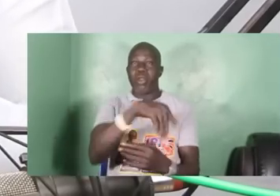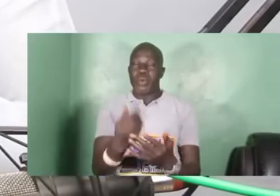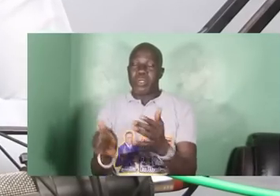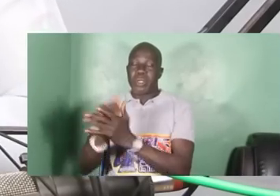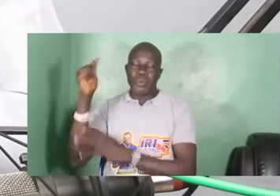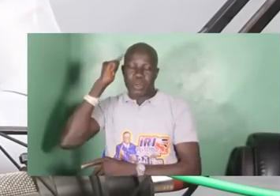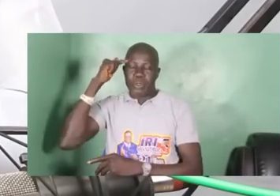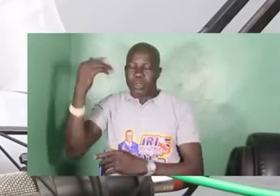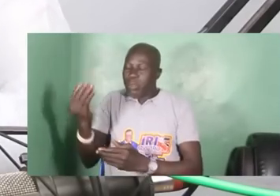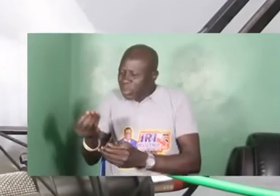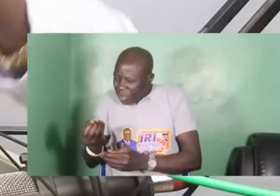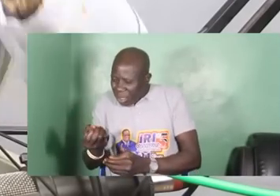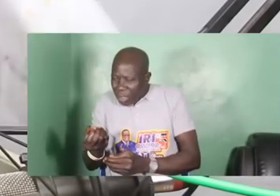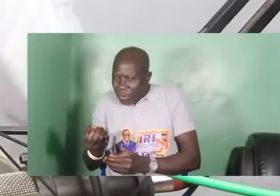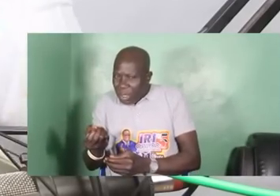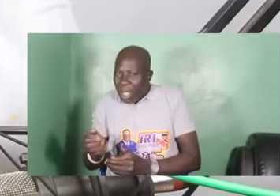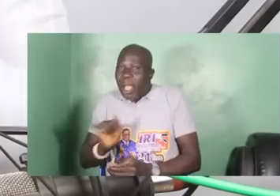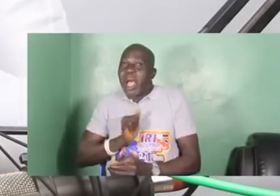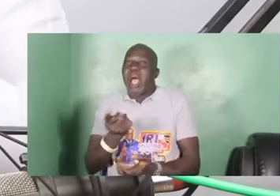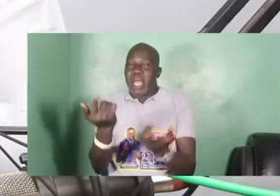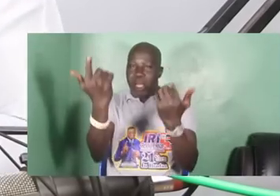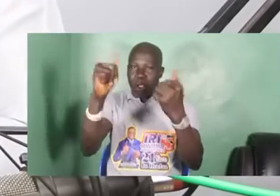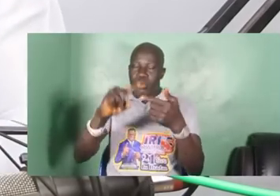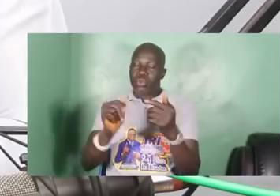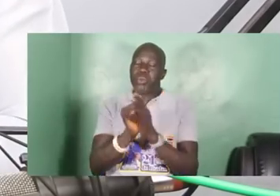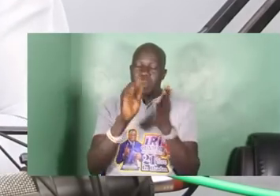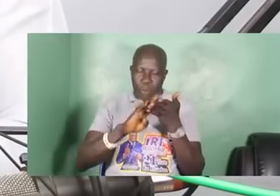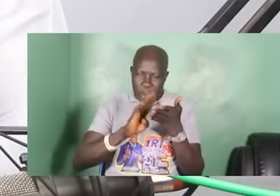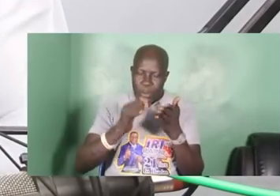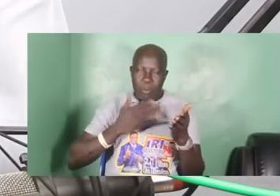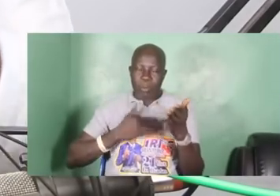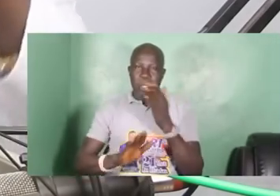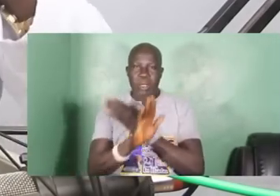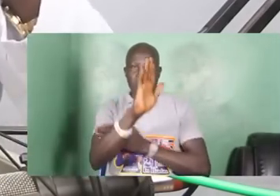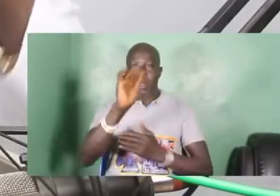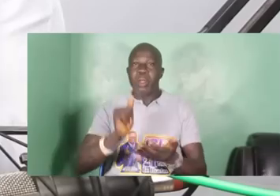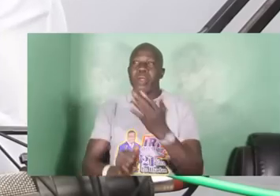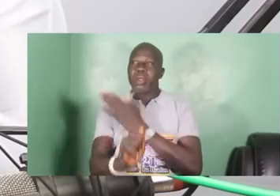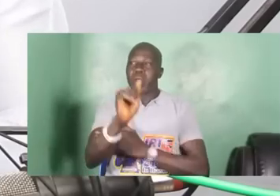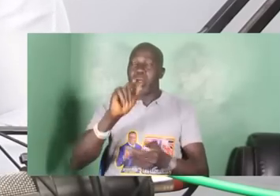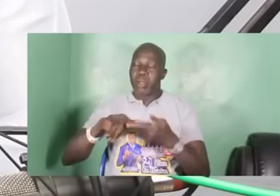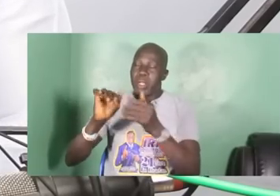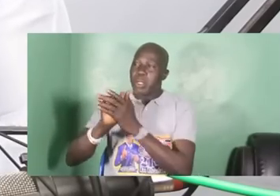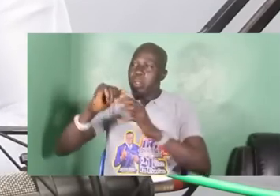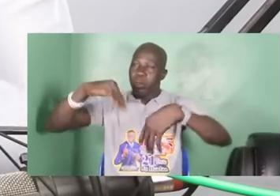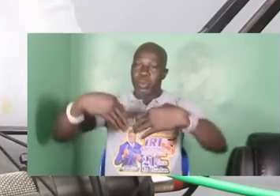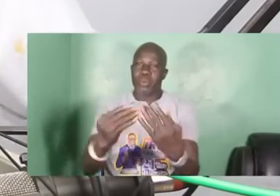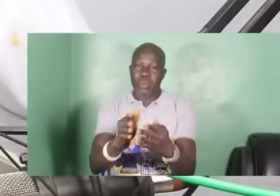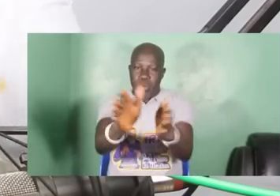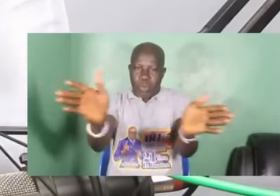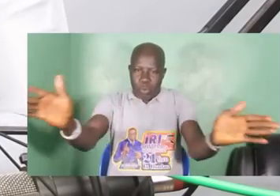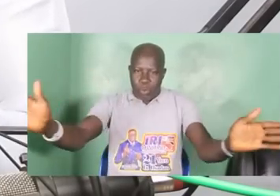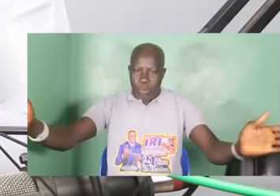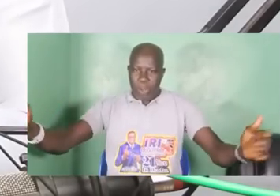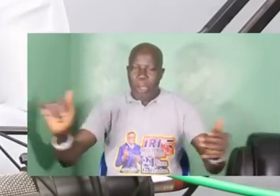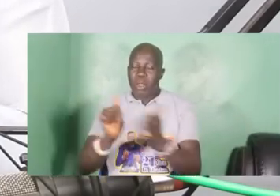it I think what you have is still little won de lati be Olorun mi I have come to plead to my God Olorun isodi pupo the God of multiplication